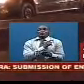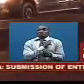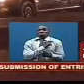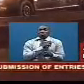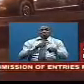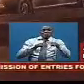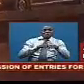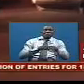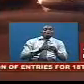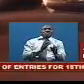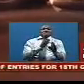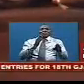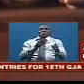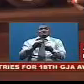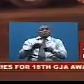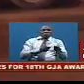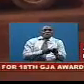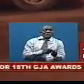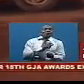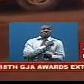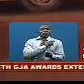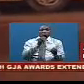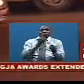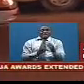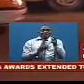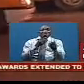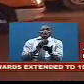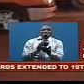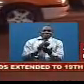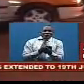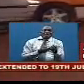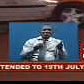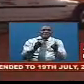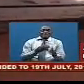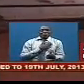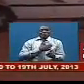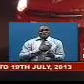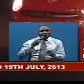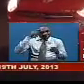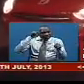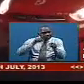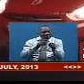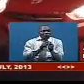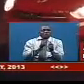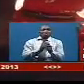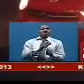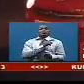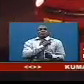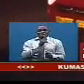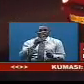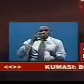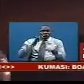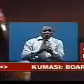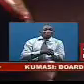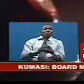of police contributing to traffic build-up at night, DSP Freeman Tete appealed to motorists to bear with them while giving the